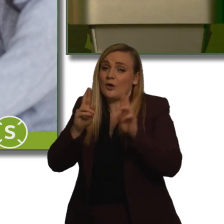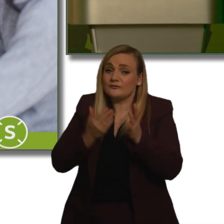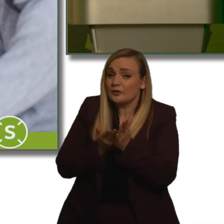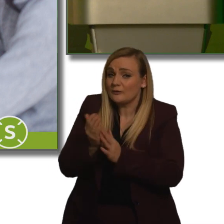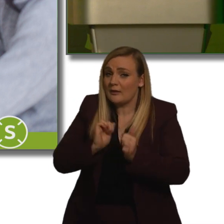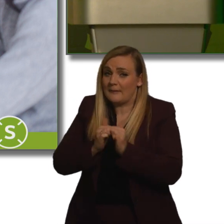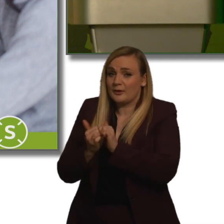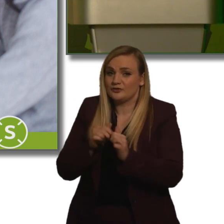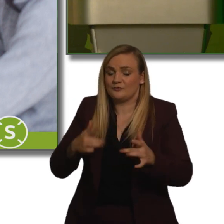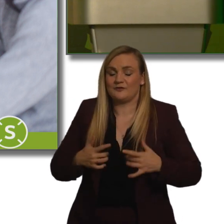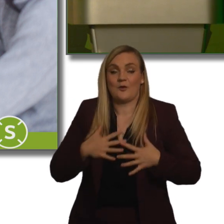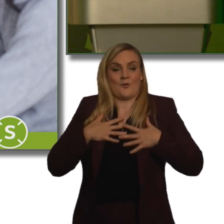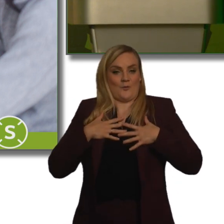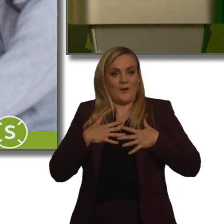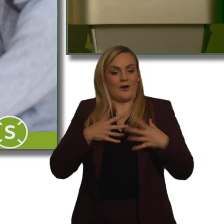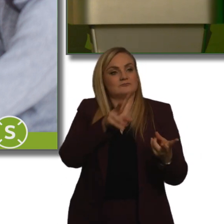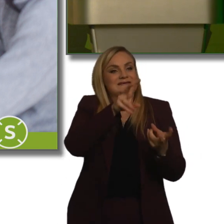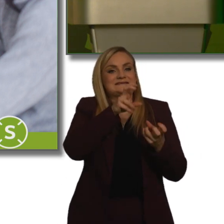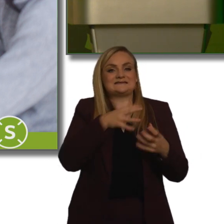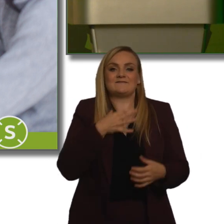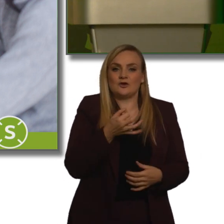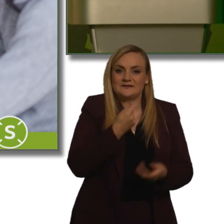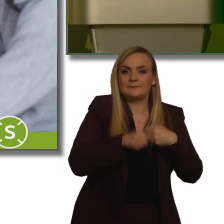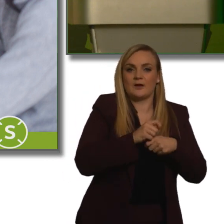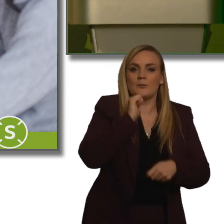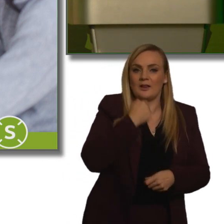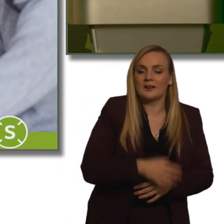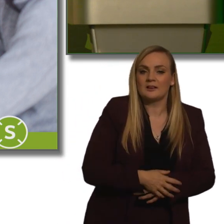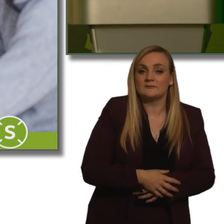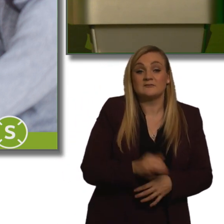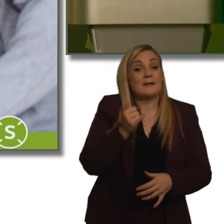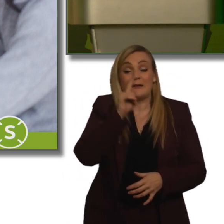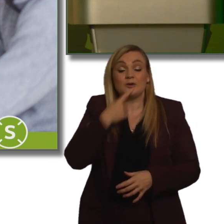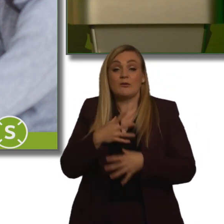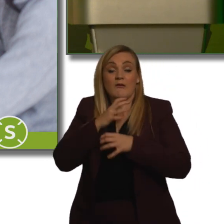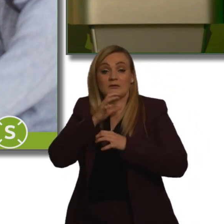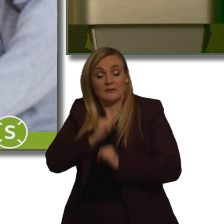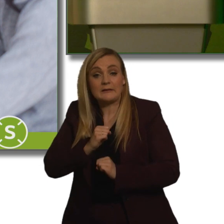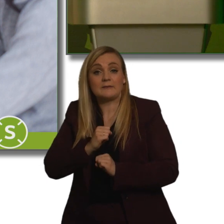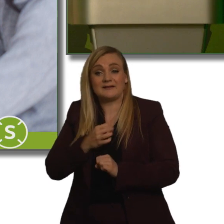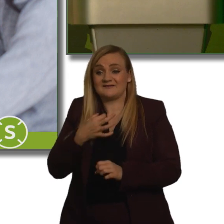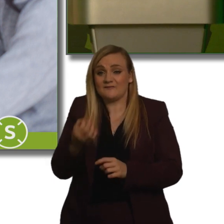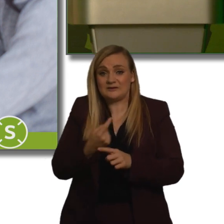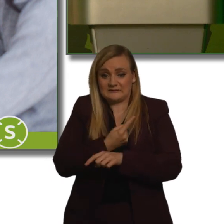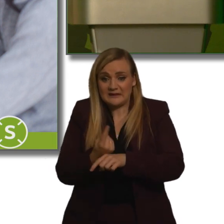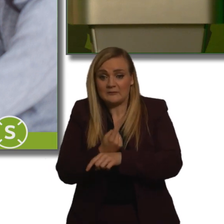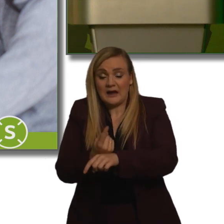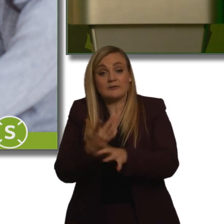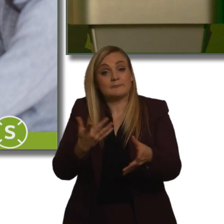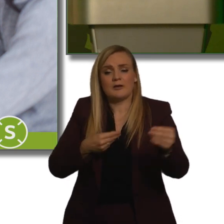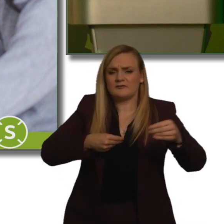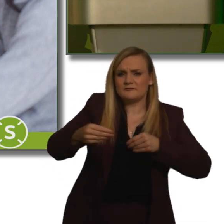of you will feel inspired to become listening volunteers. If you can't commit to regular volunteering, though, you'll find lots of flexible,